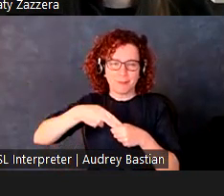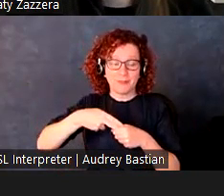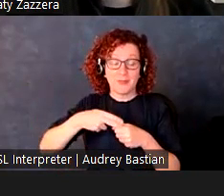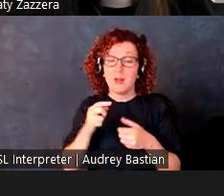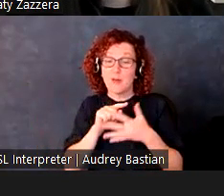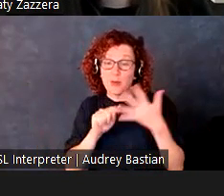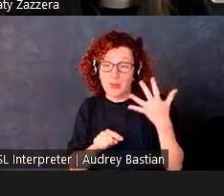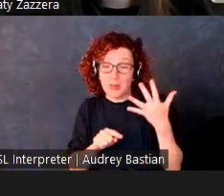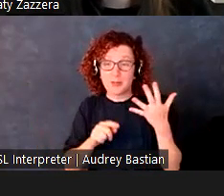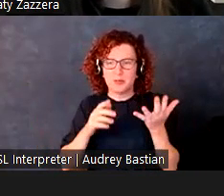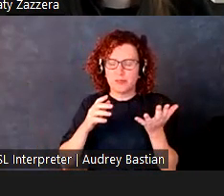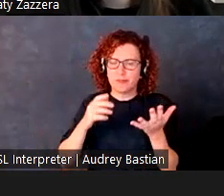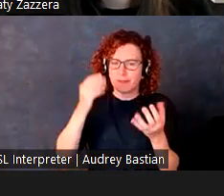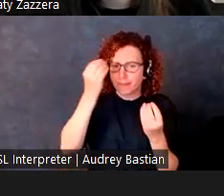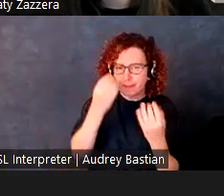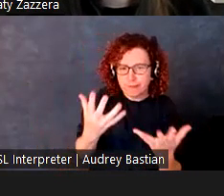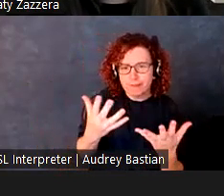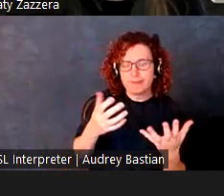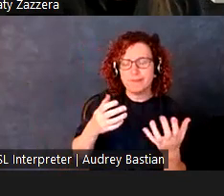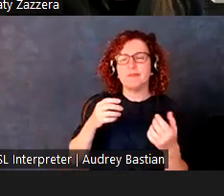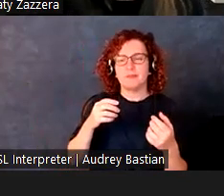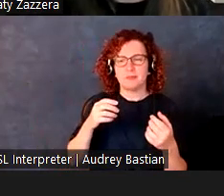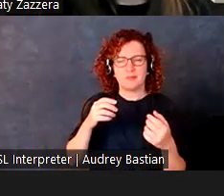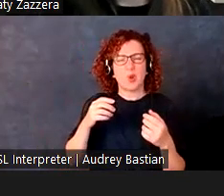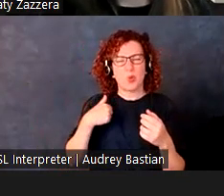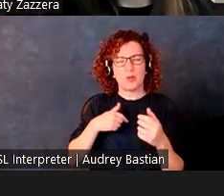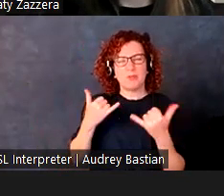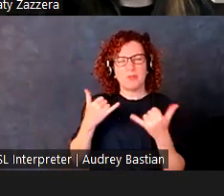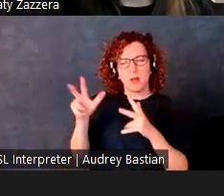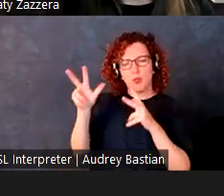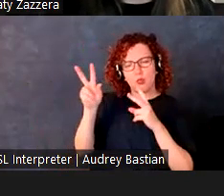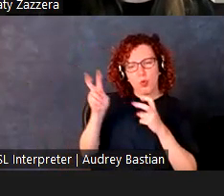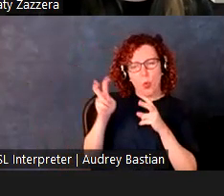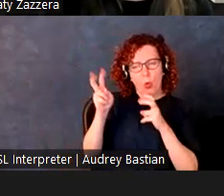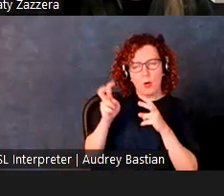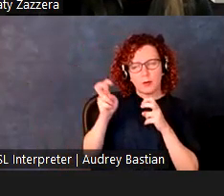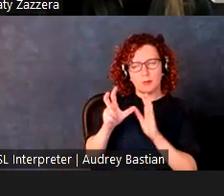being recorded so that it can be shared with the people that were unable to join.